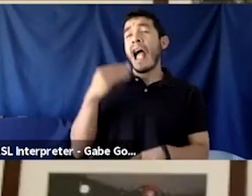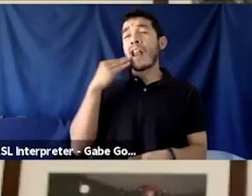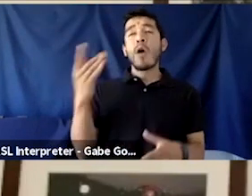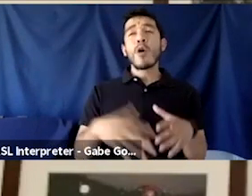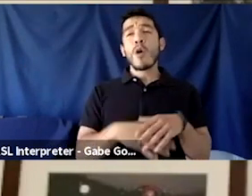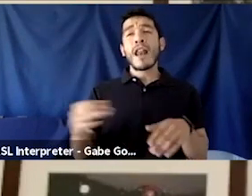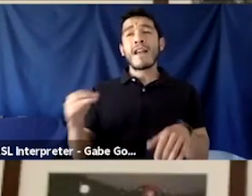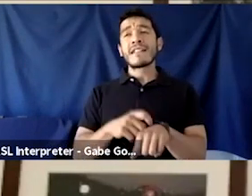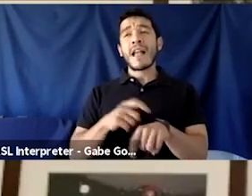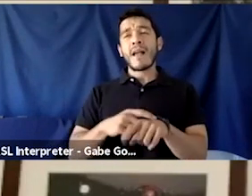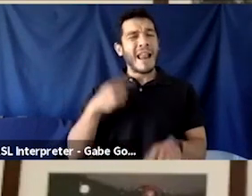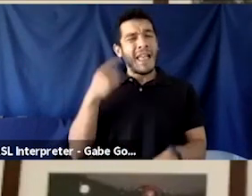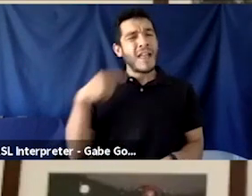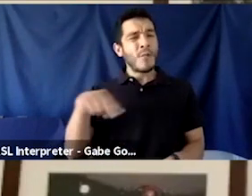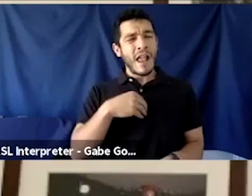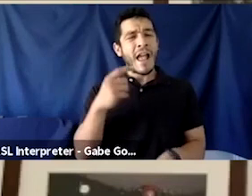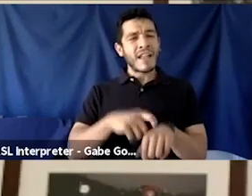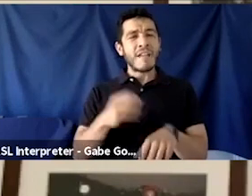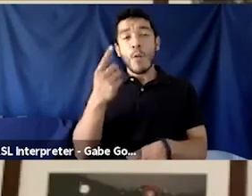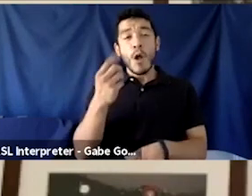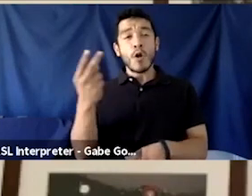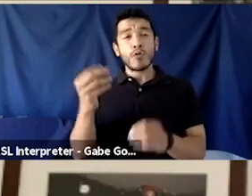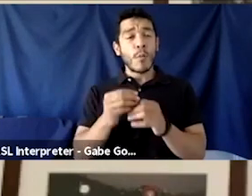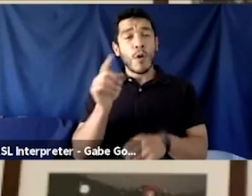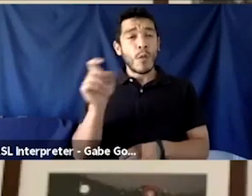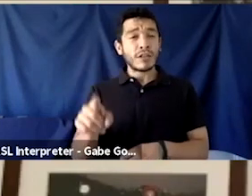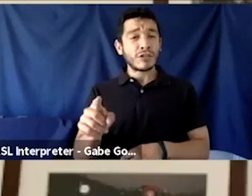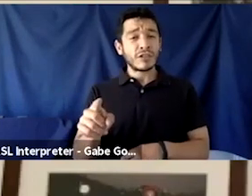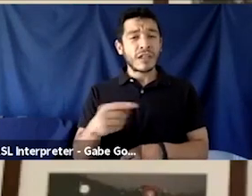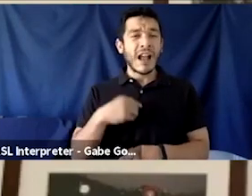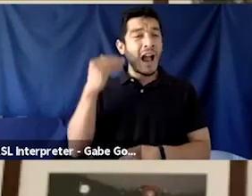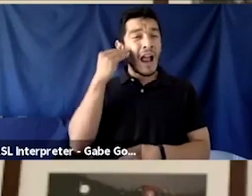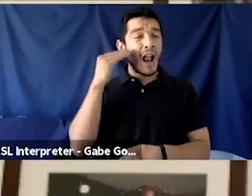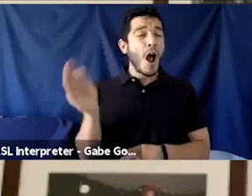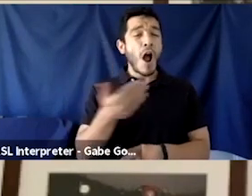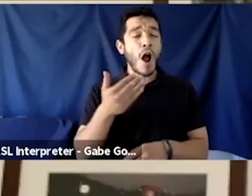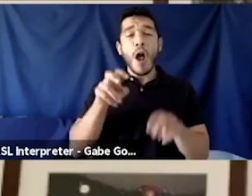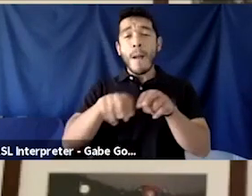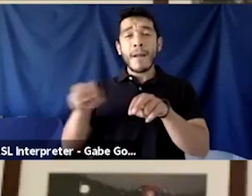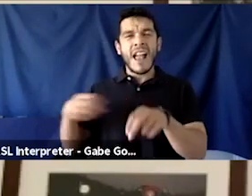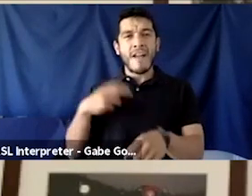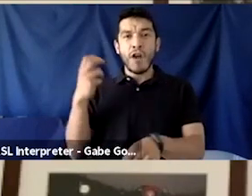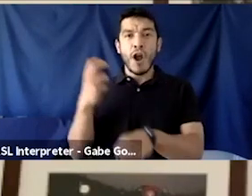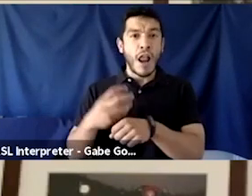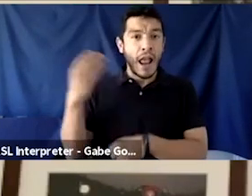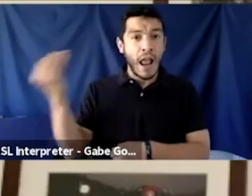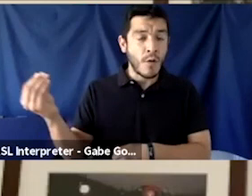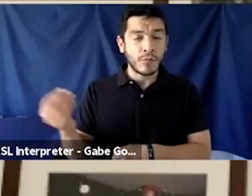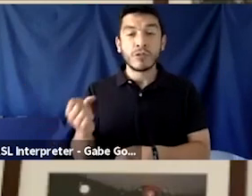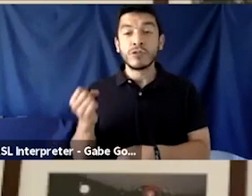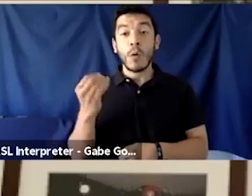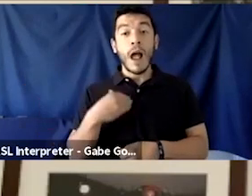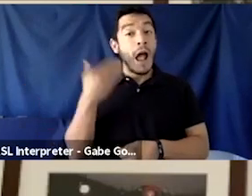I think we have time for one or two questions. I know our panelists have a heart out. So I